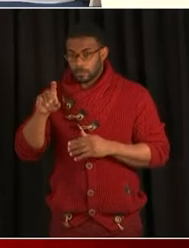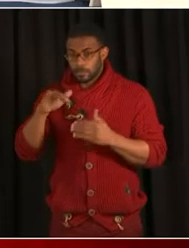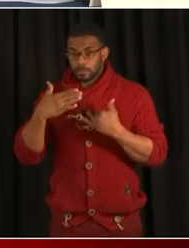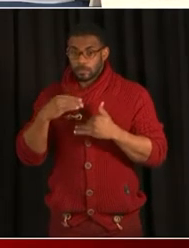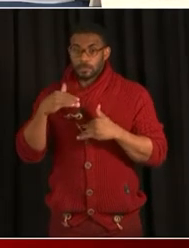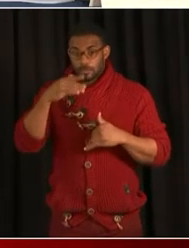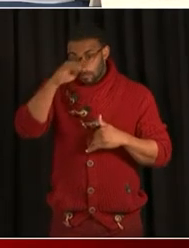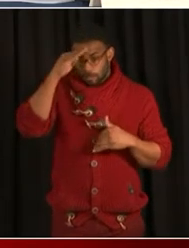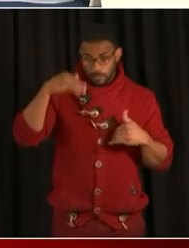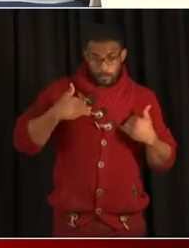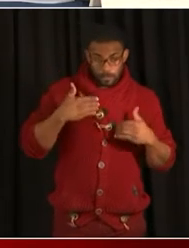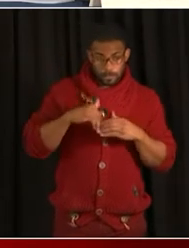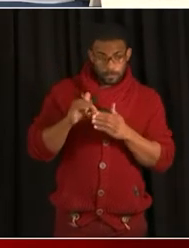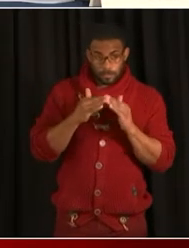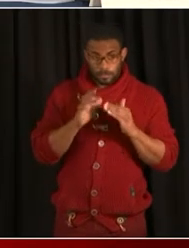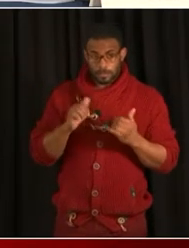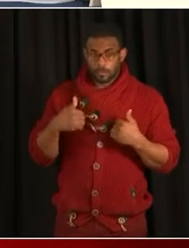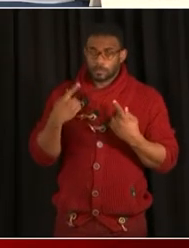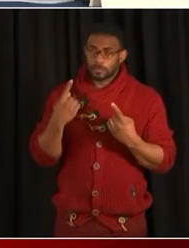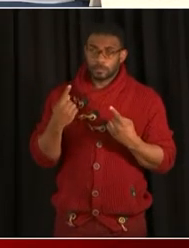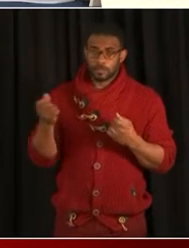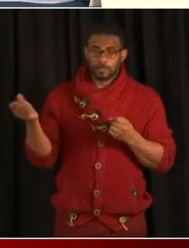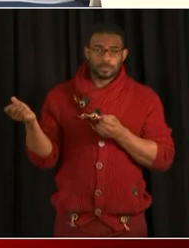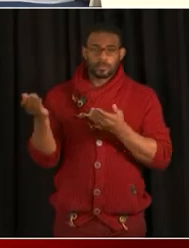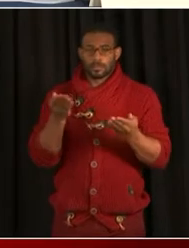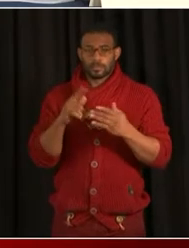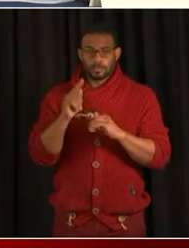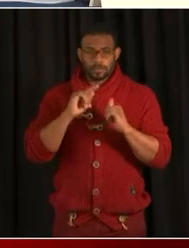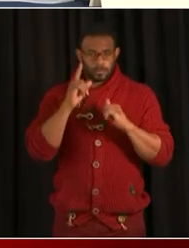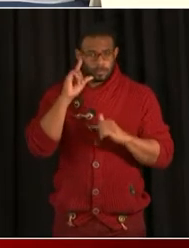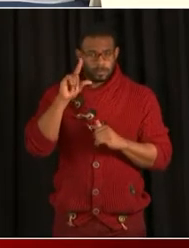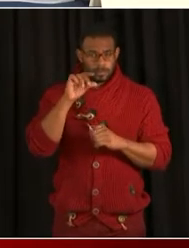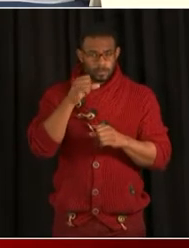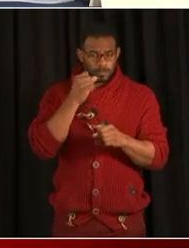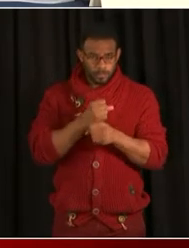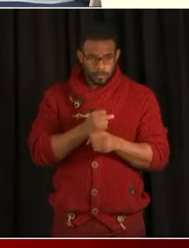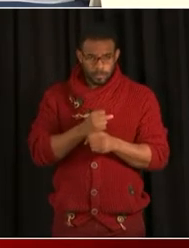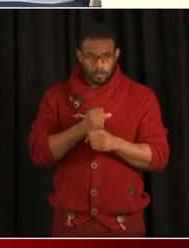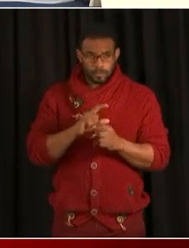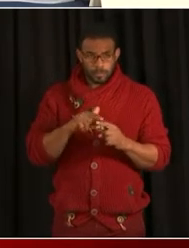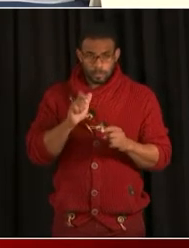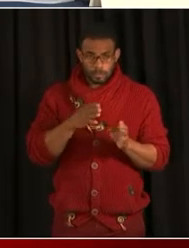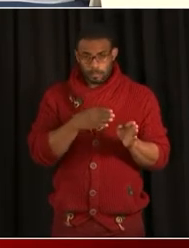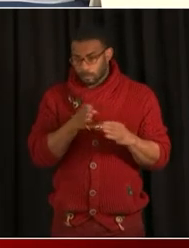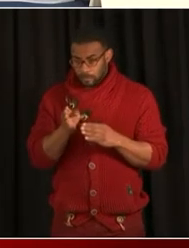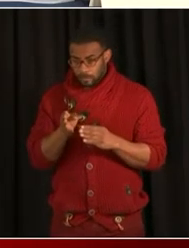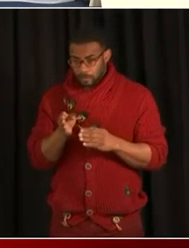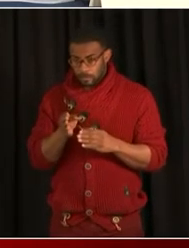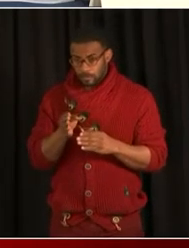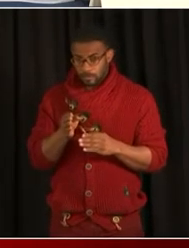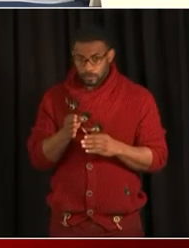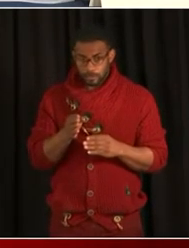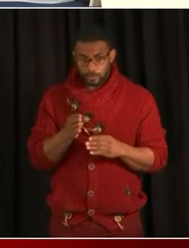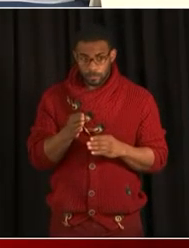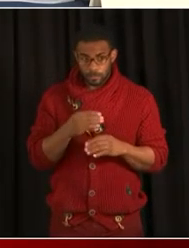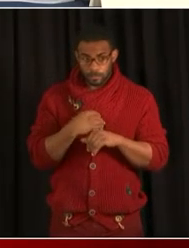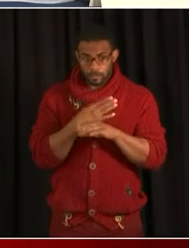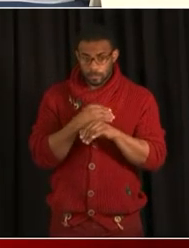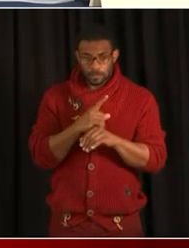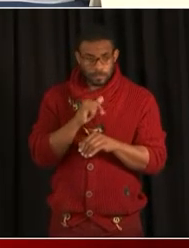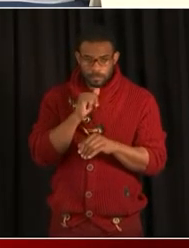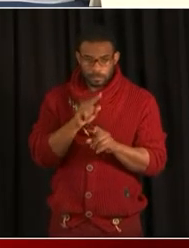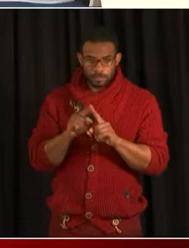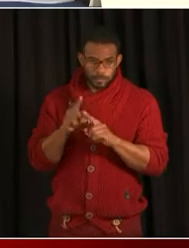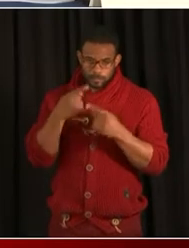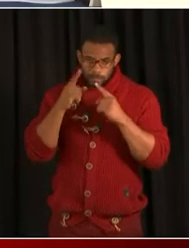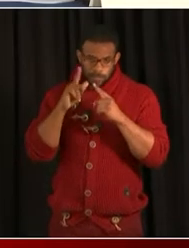youth in the neighborhood. We have been bringing them to the theater now 20 years. When we had to pivot and go virtual, it